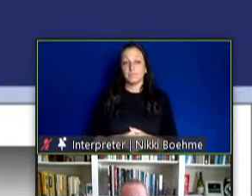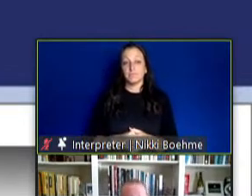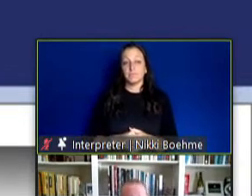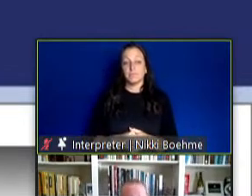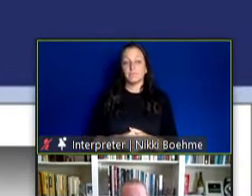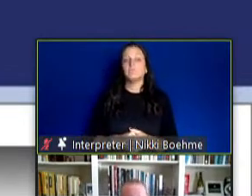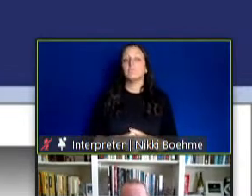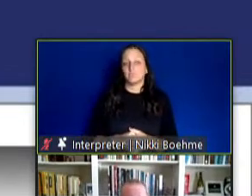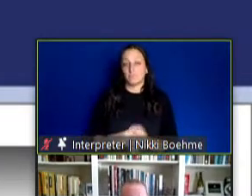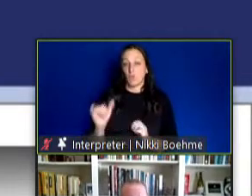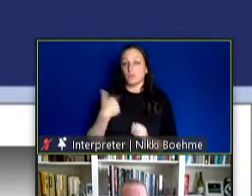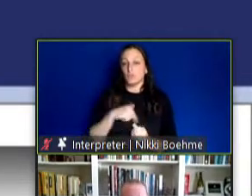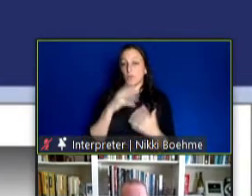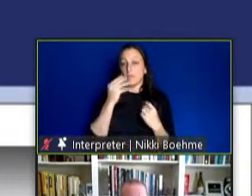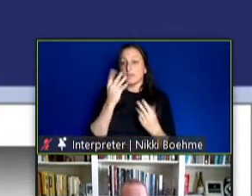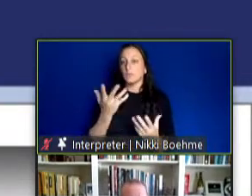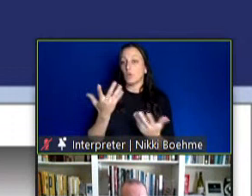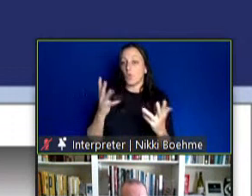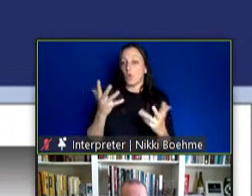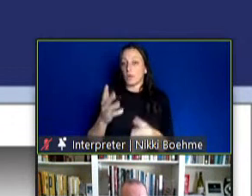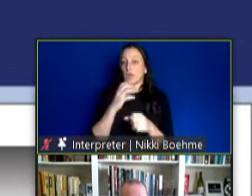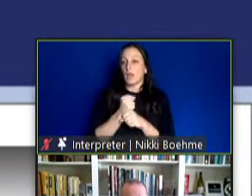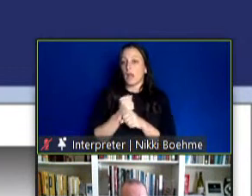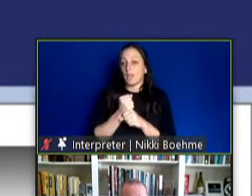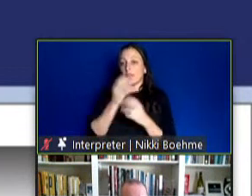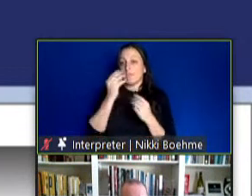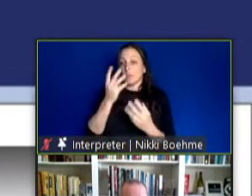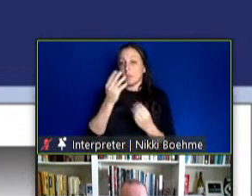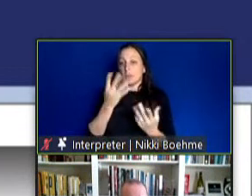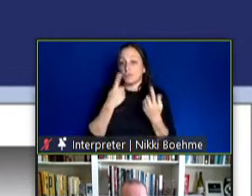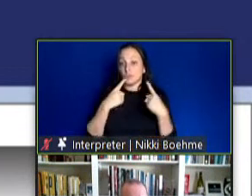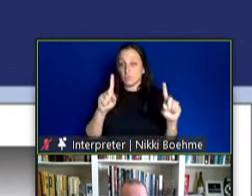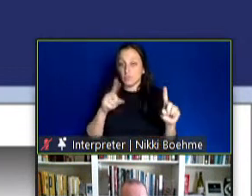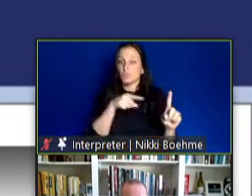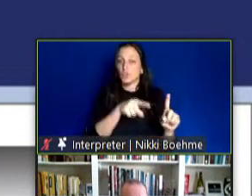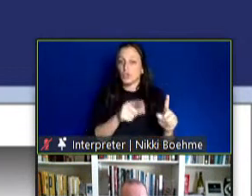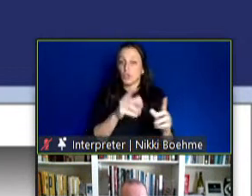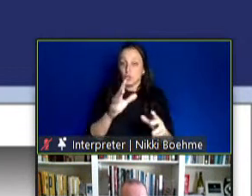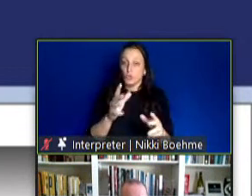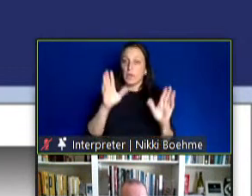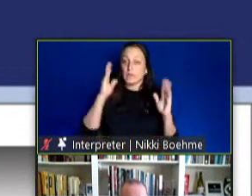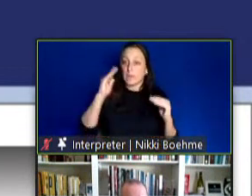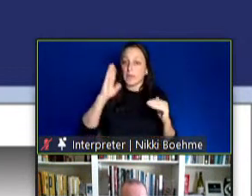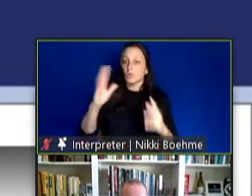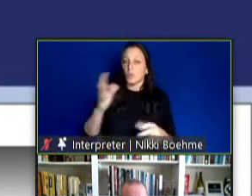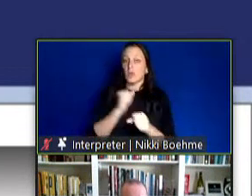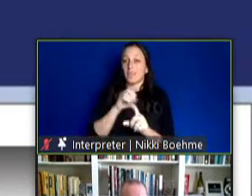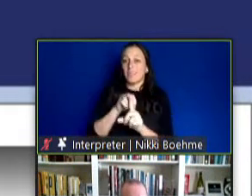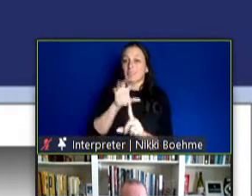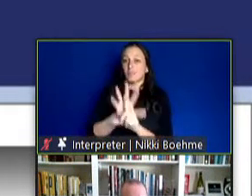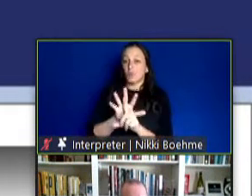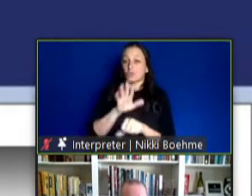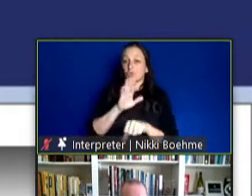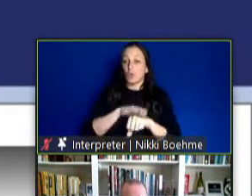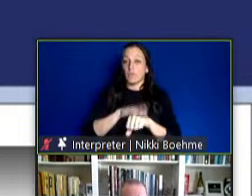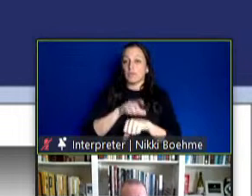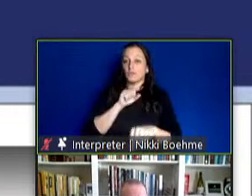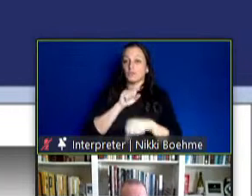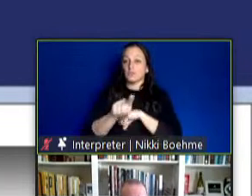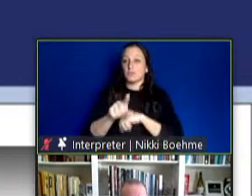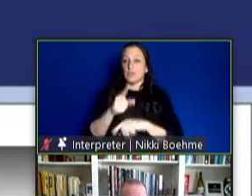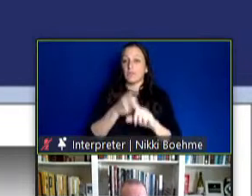And we let them know that we've received the information successfully so that they can expect that exposure notification to be sent from those national